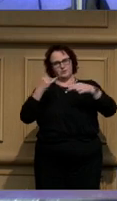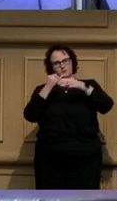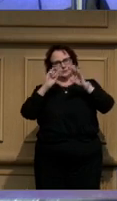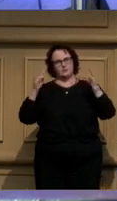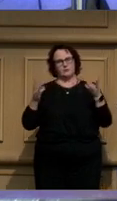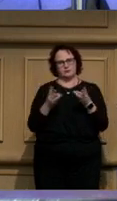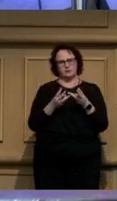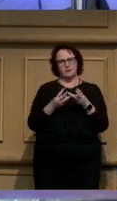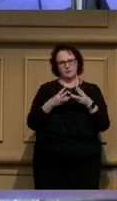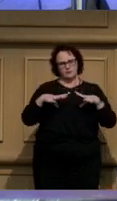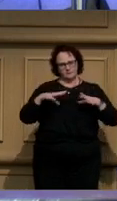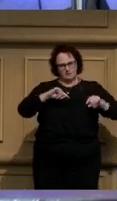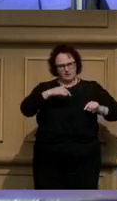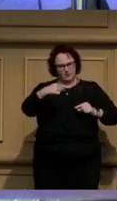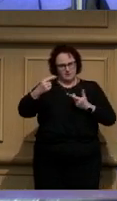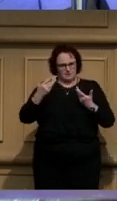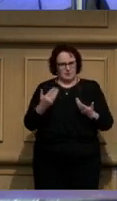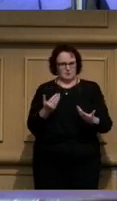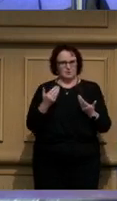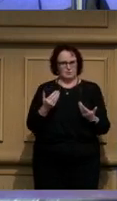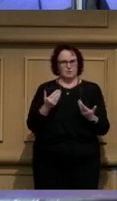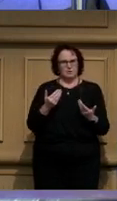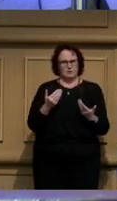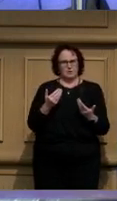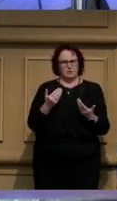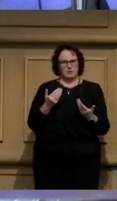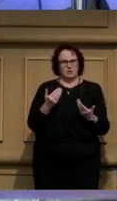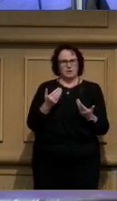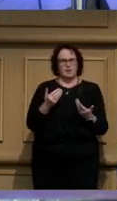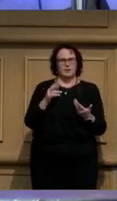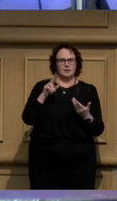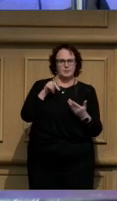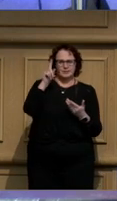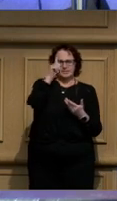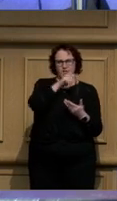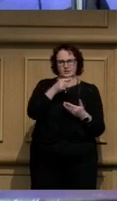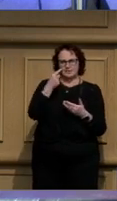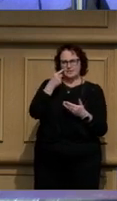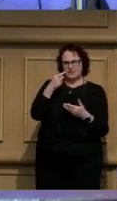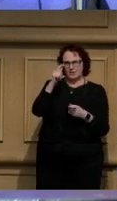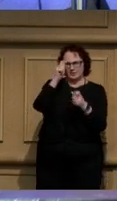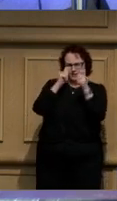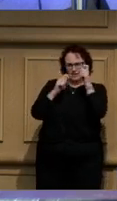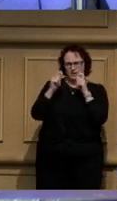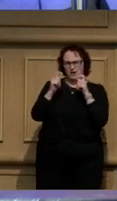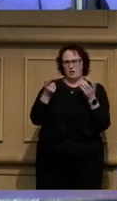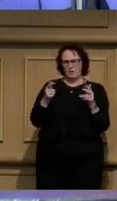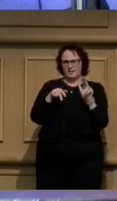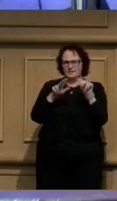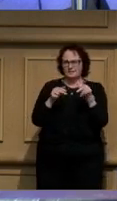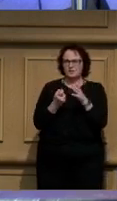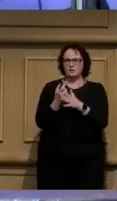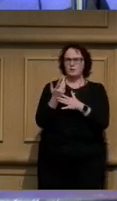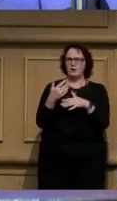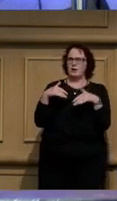now. And for some of us, it's difficult to see or to think beyond and say, oh, this is so new, this is